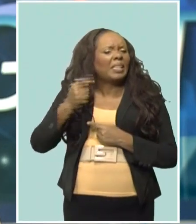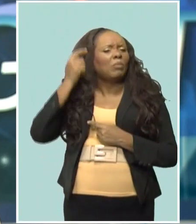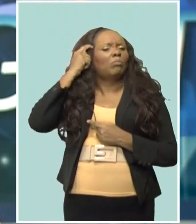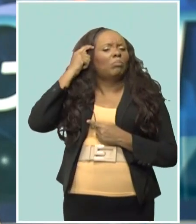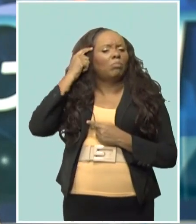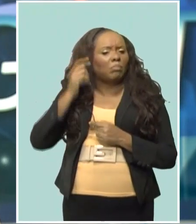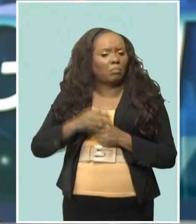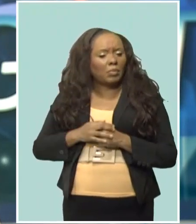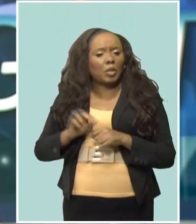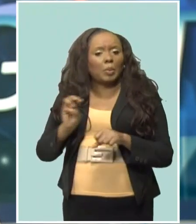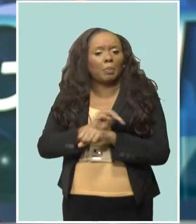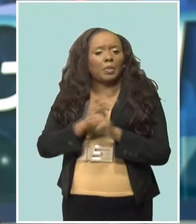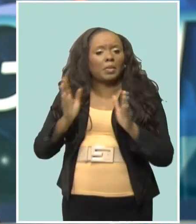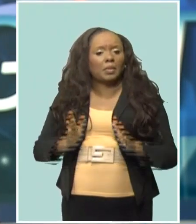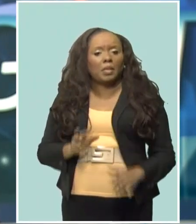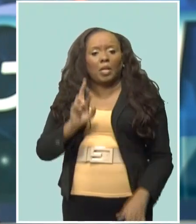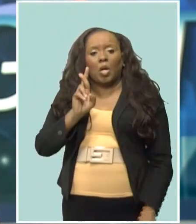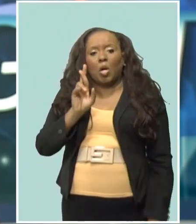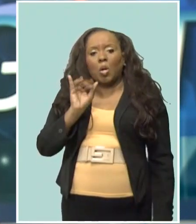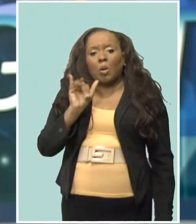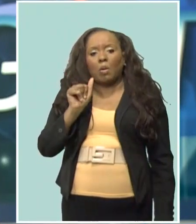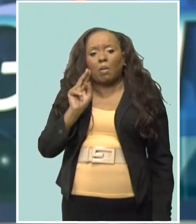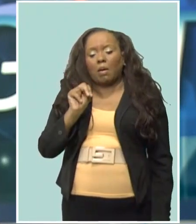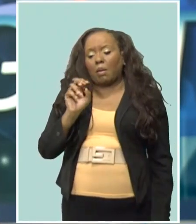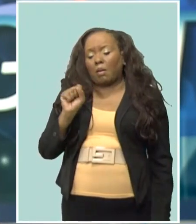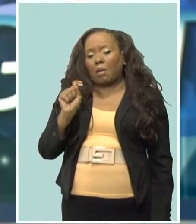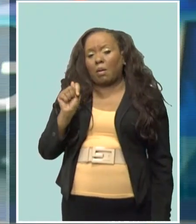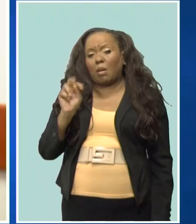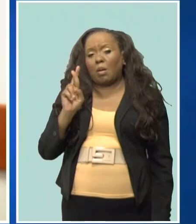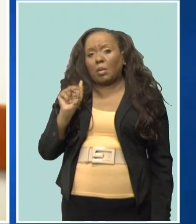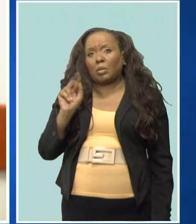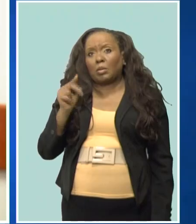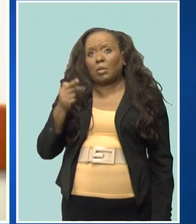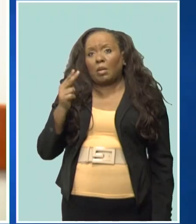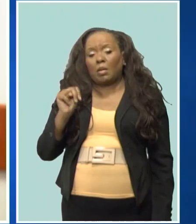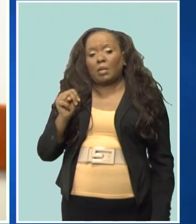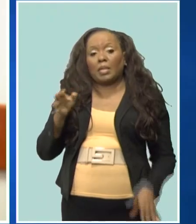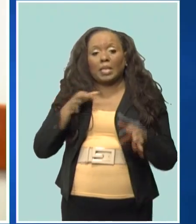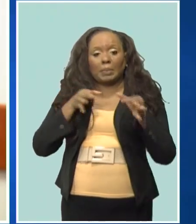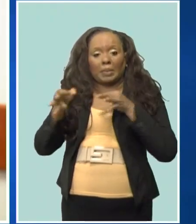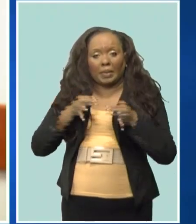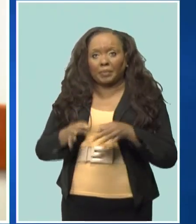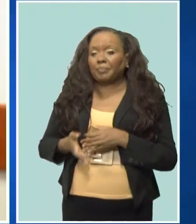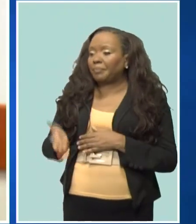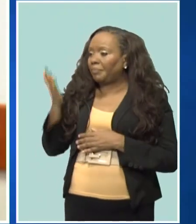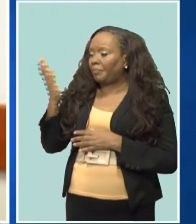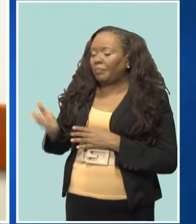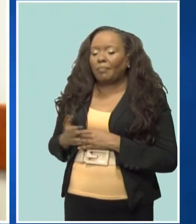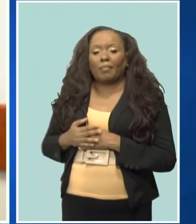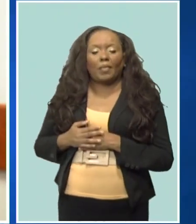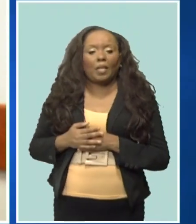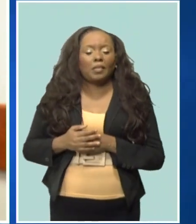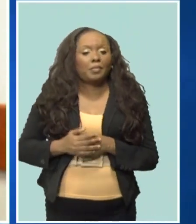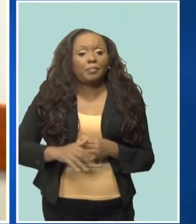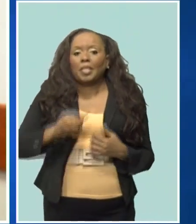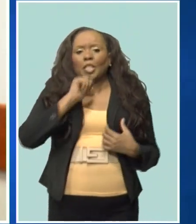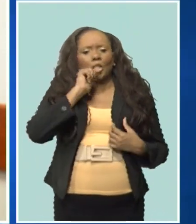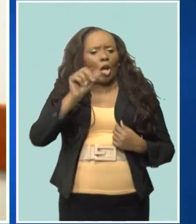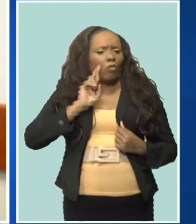by Minister in the Ministry of Finance, Ryan Strawn. Not rum, because clearly, again, the rum as